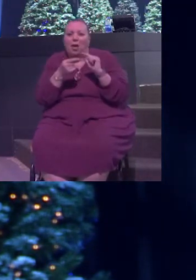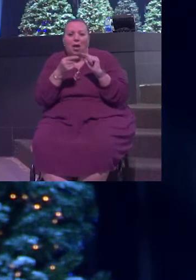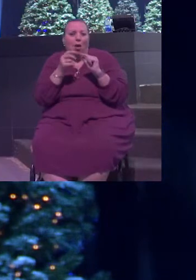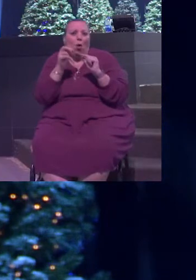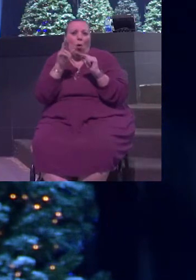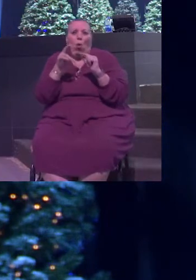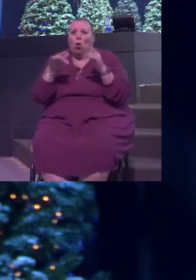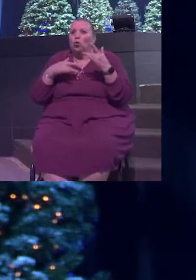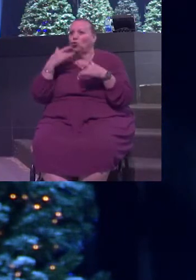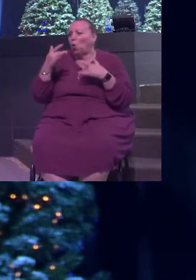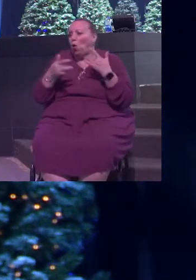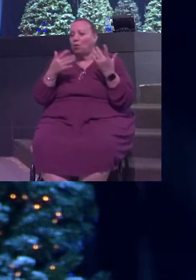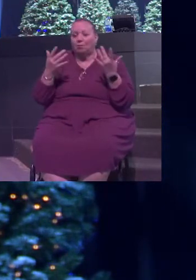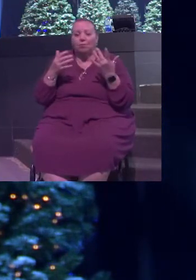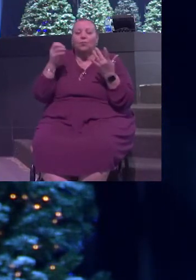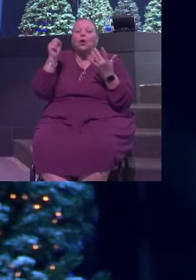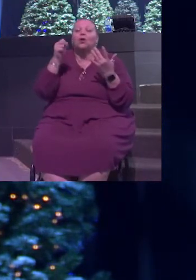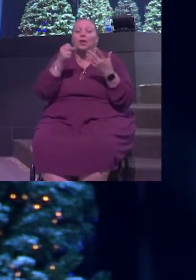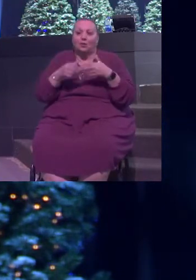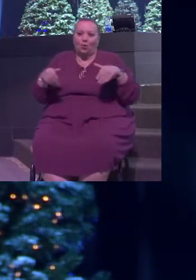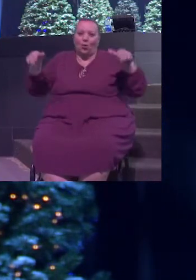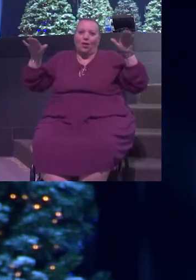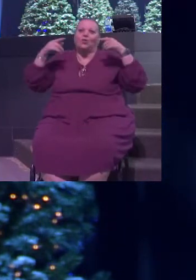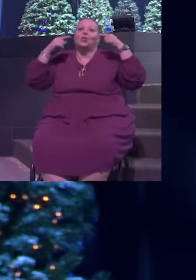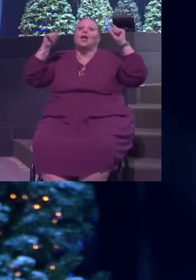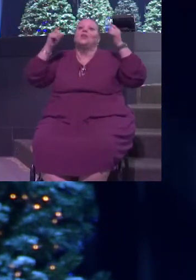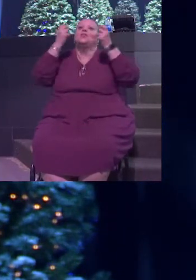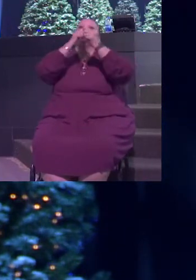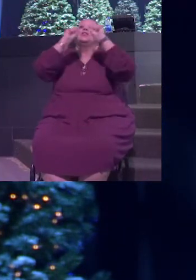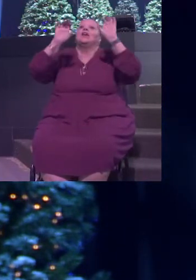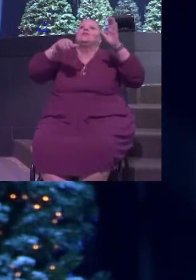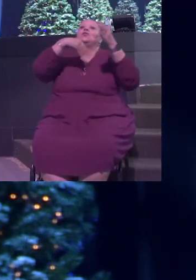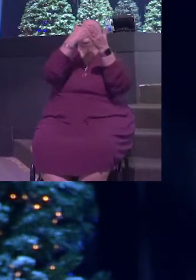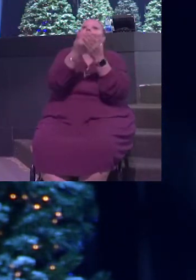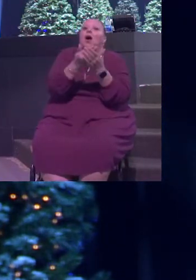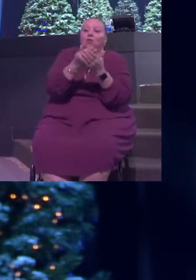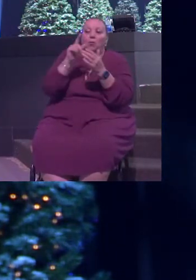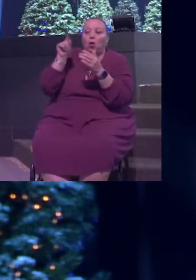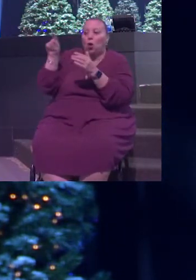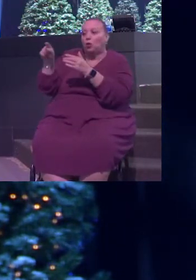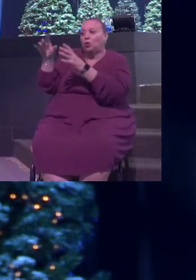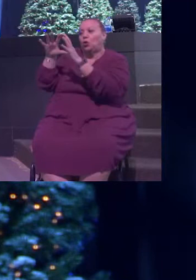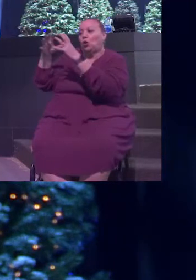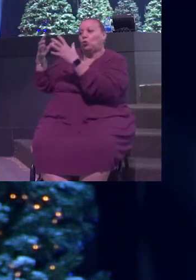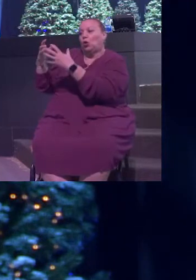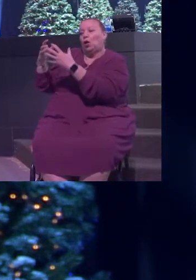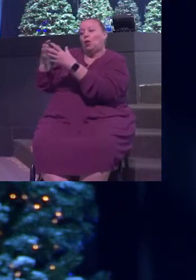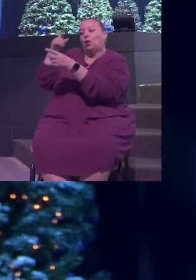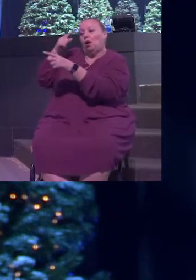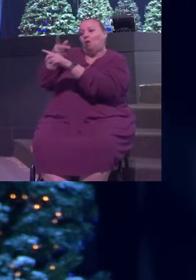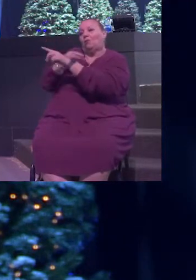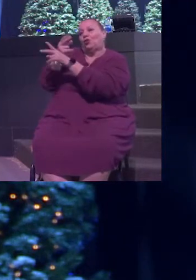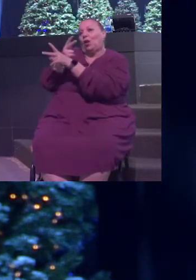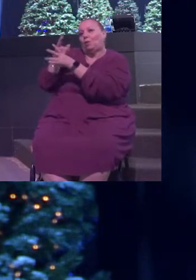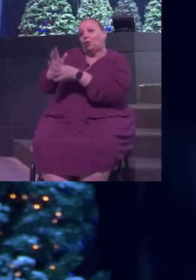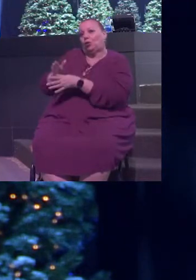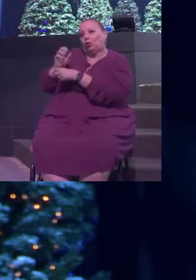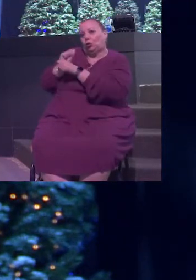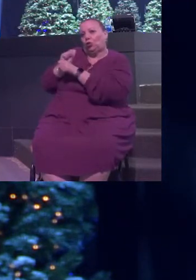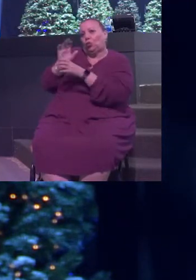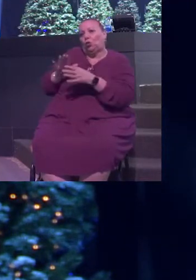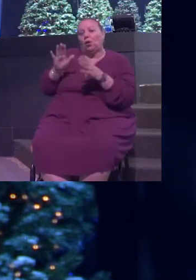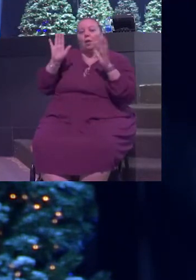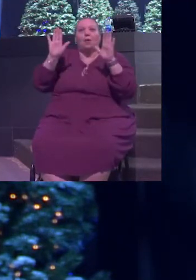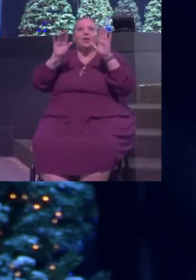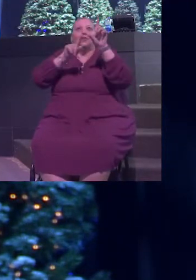or her joy. Oh yes, there were angels announcing the Savior's arrival, but only to a band of blue-collar shepherds. And yes, a